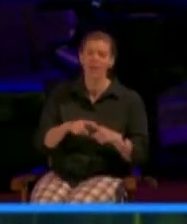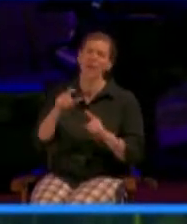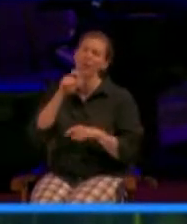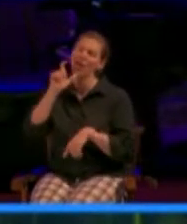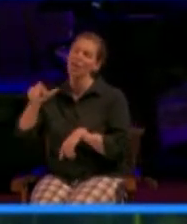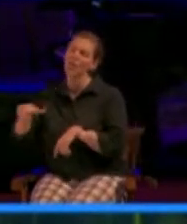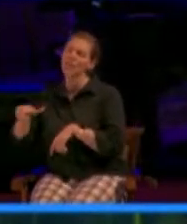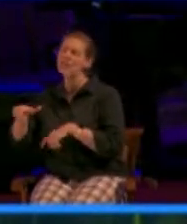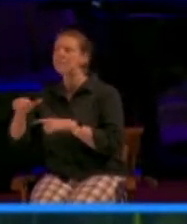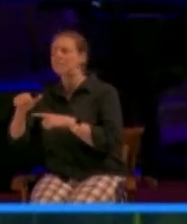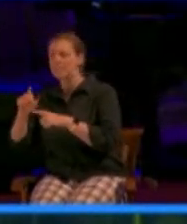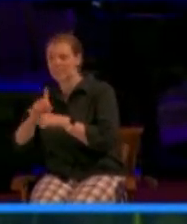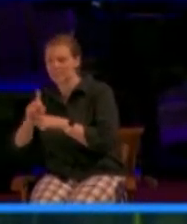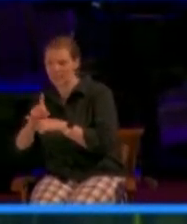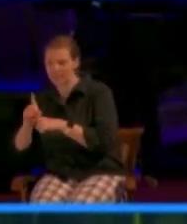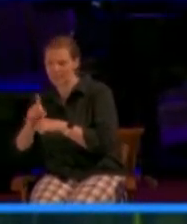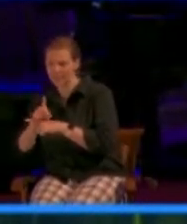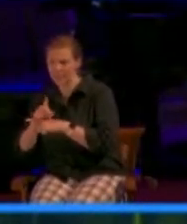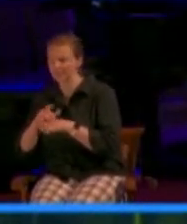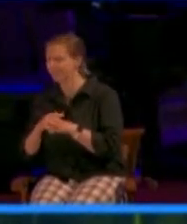Communion without confession.